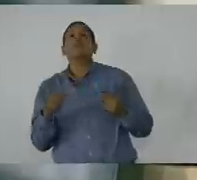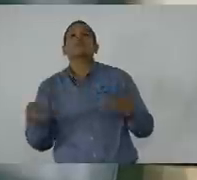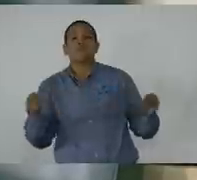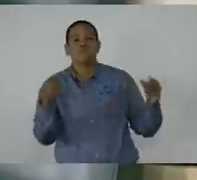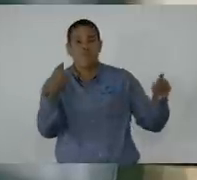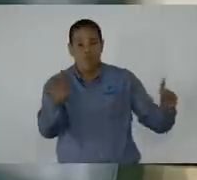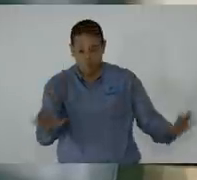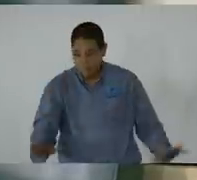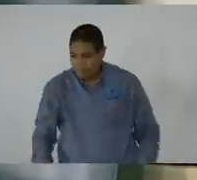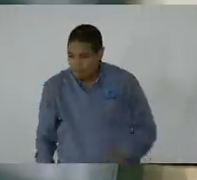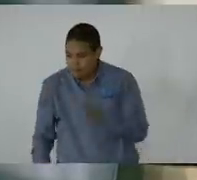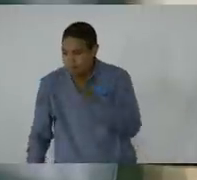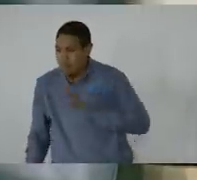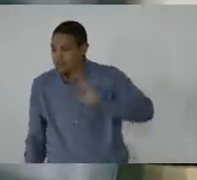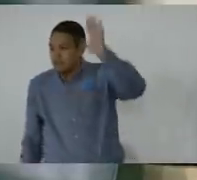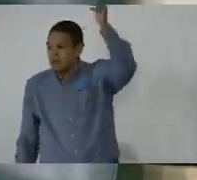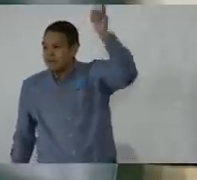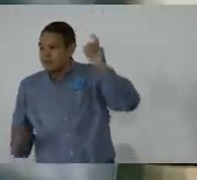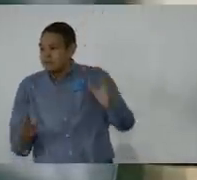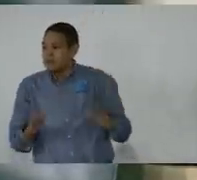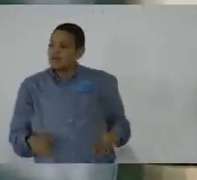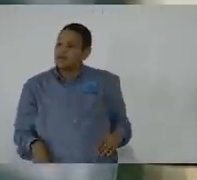Madam Speaker,